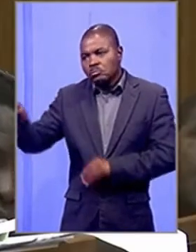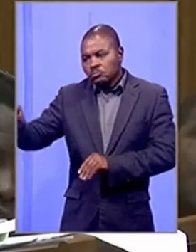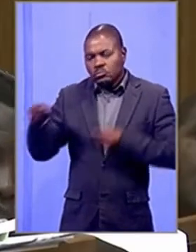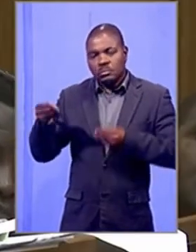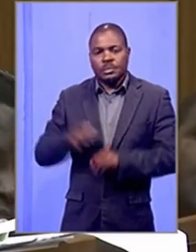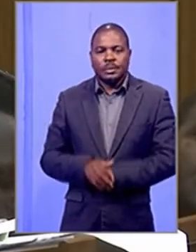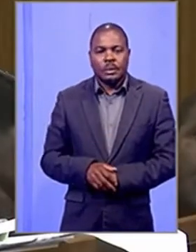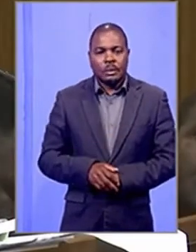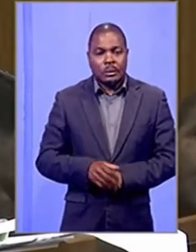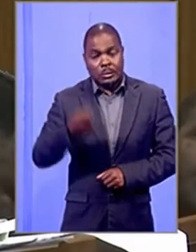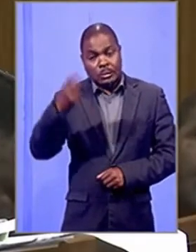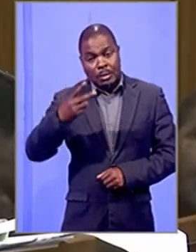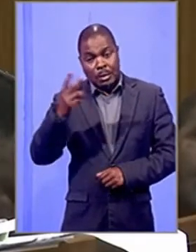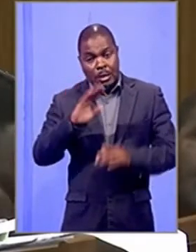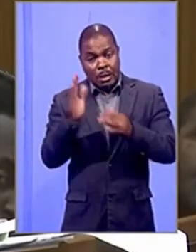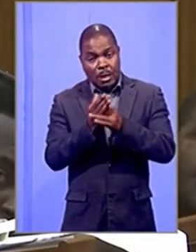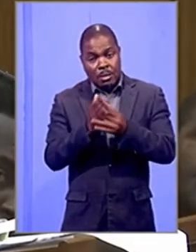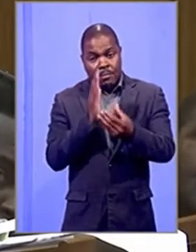contains